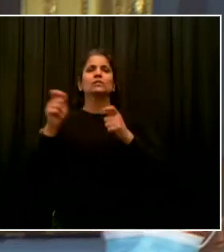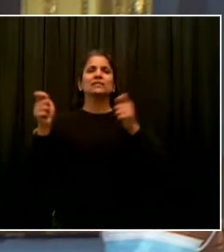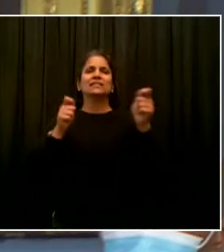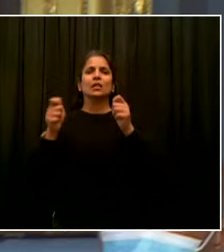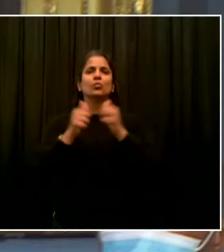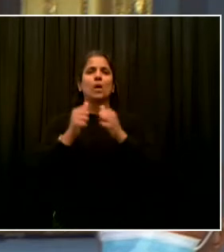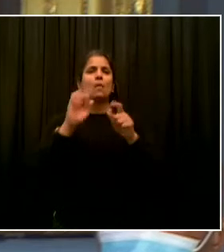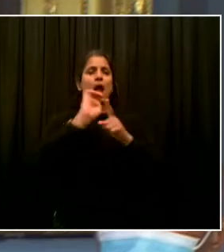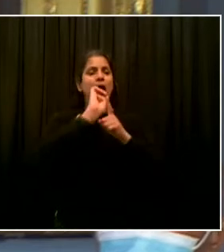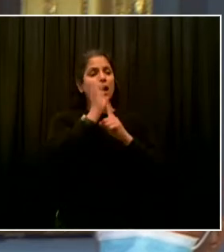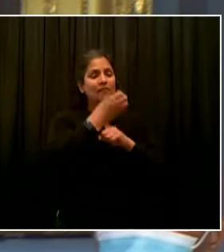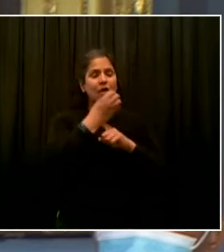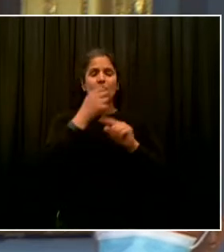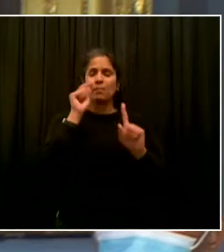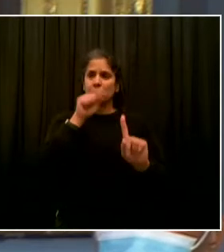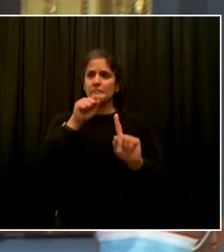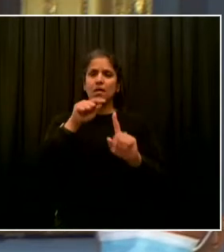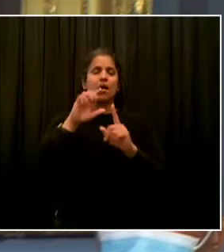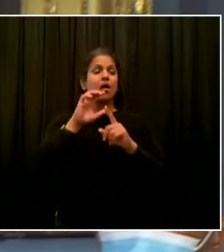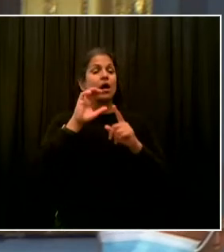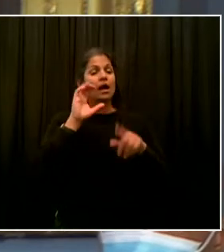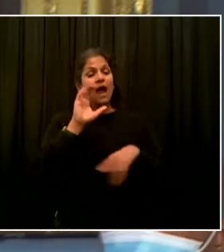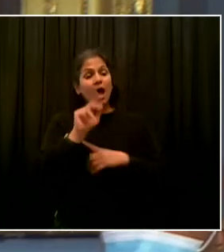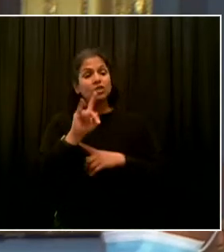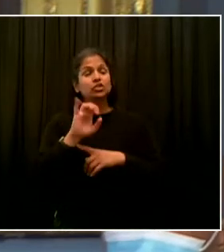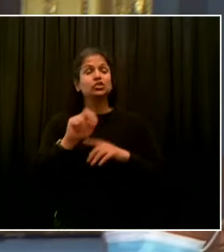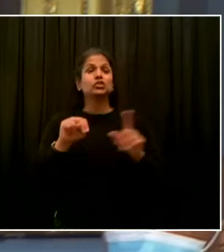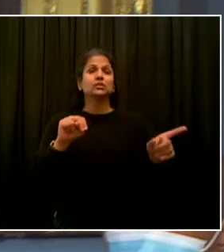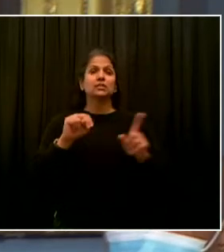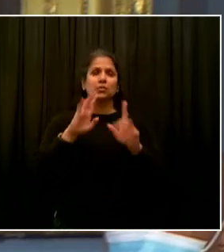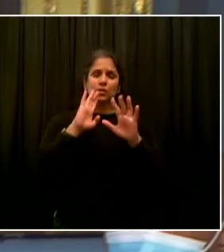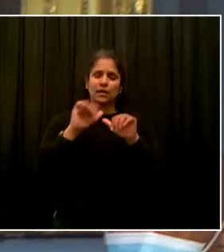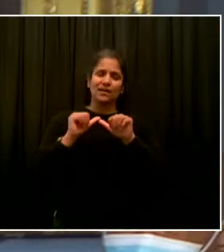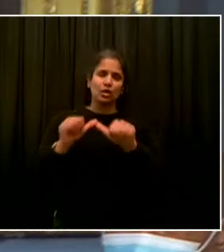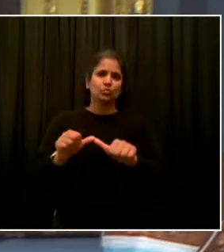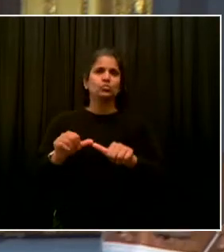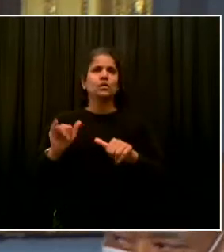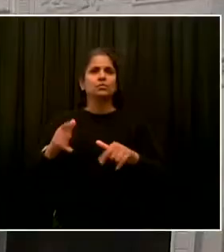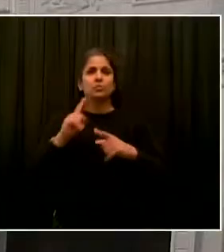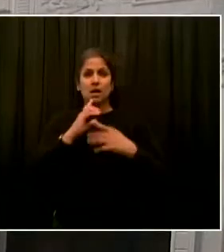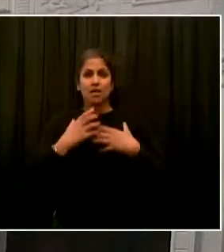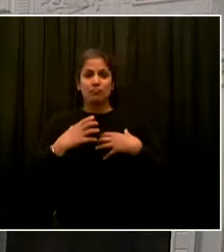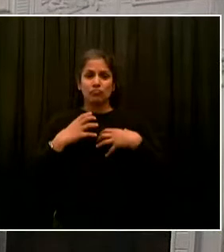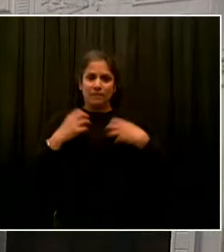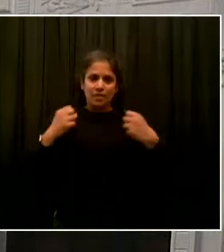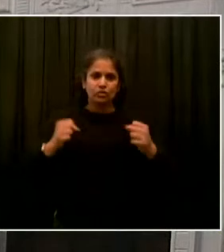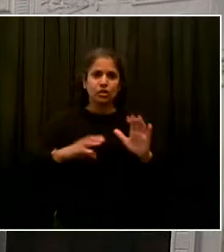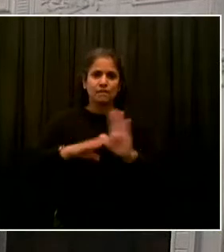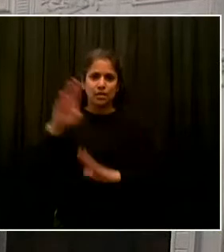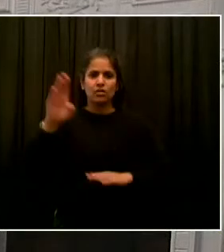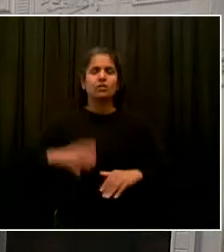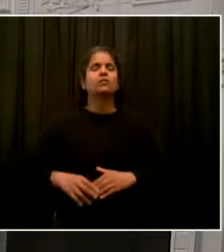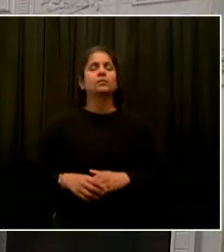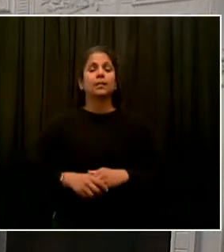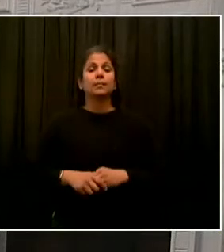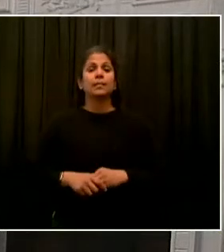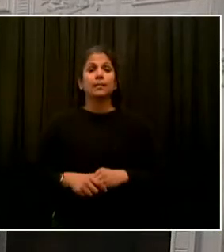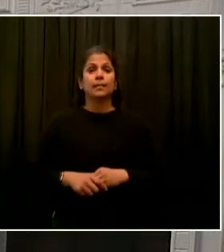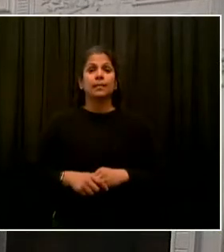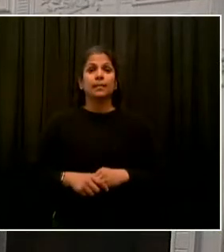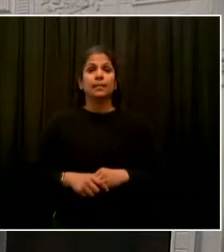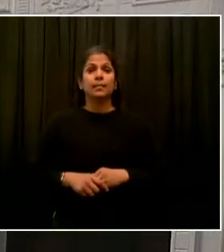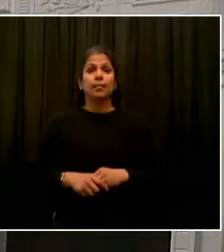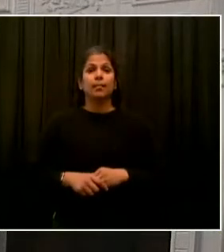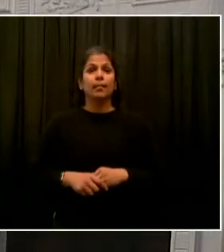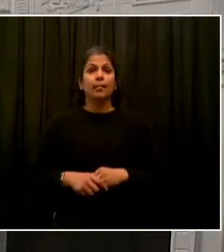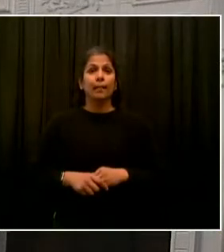daily lives so we can go on and recover and heal. Can I just add? Sure. The hotline.